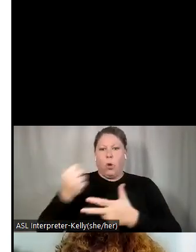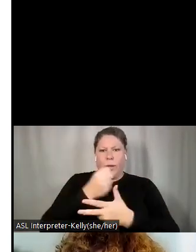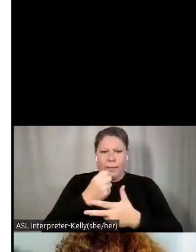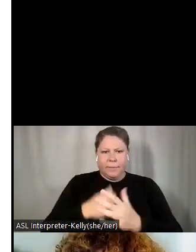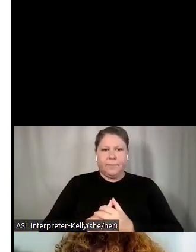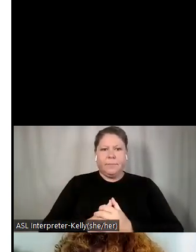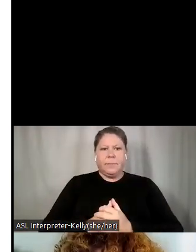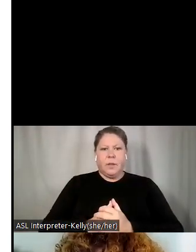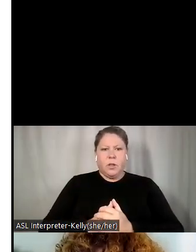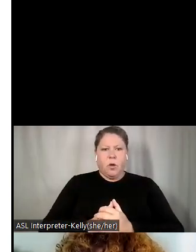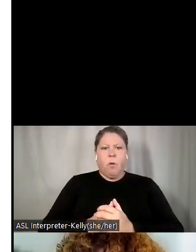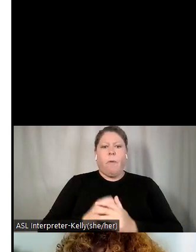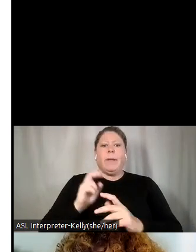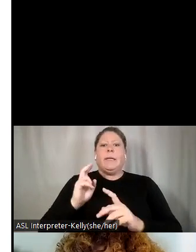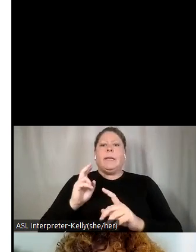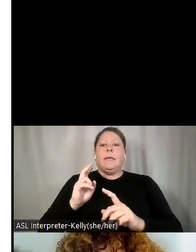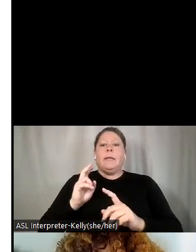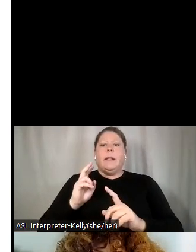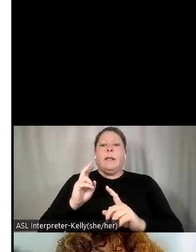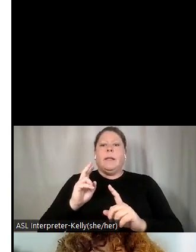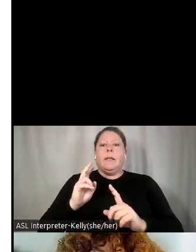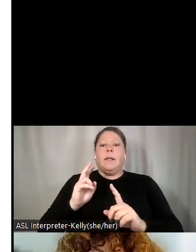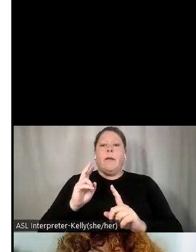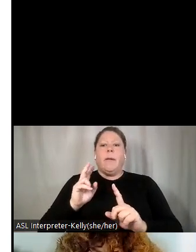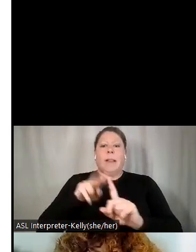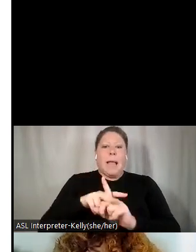mentioned before, which is to say in